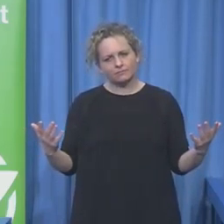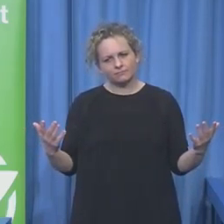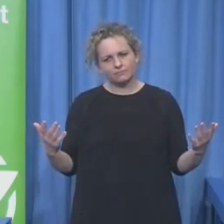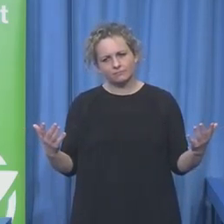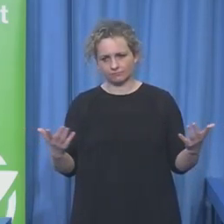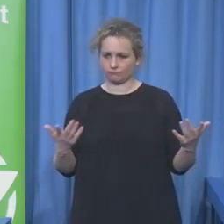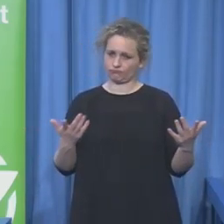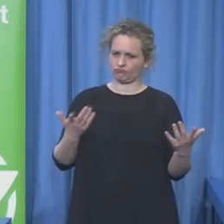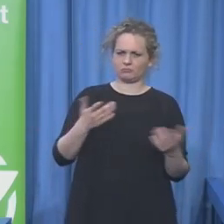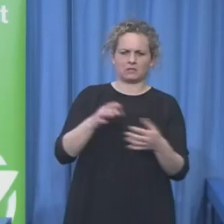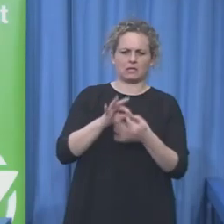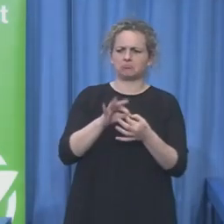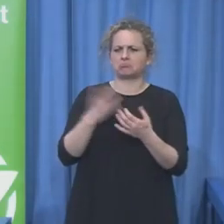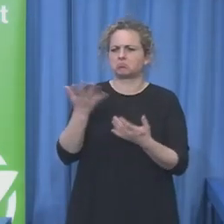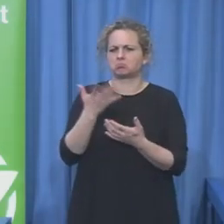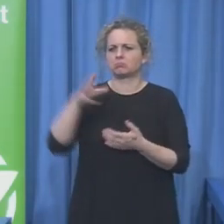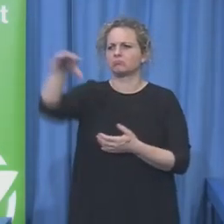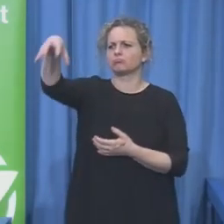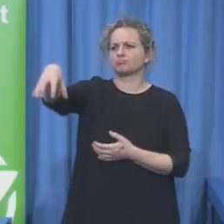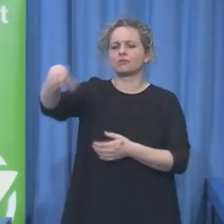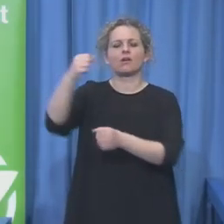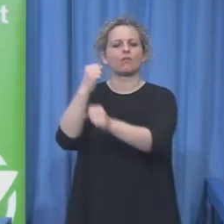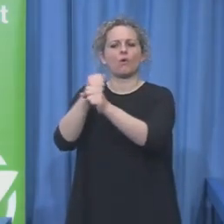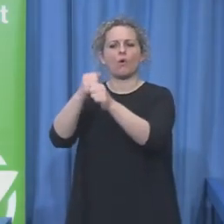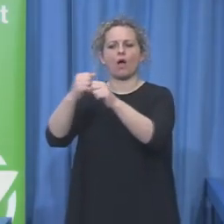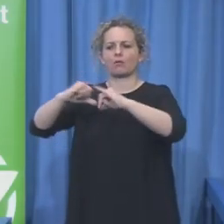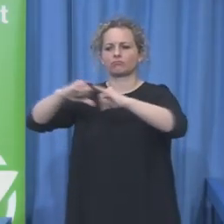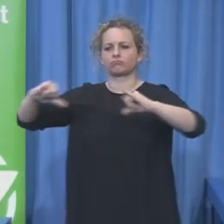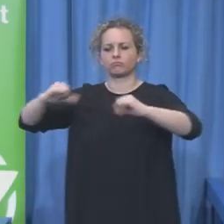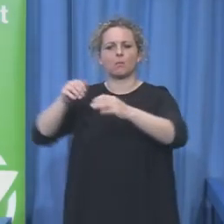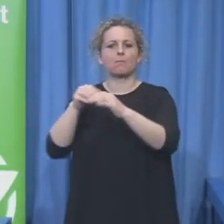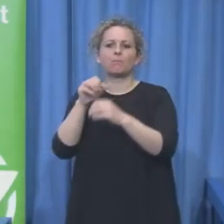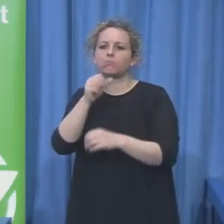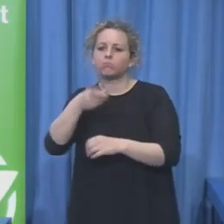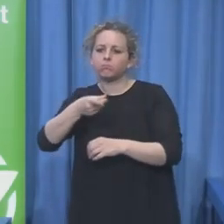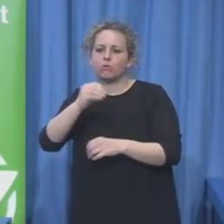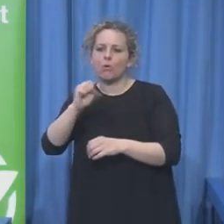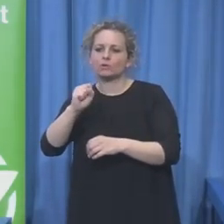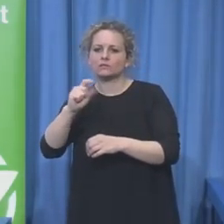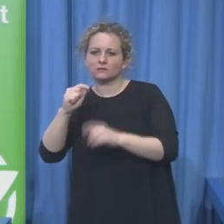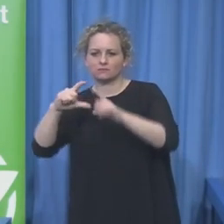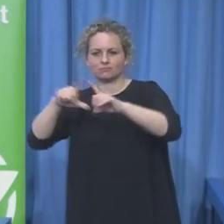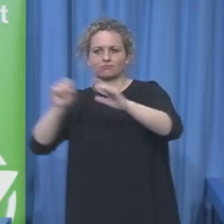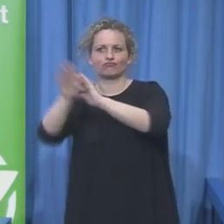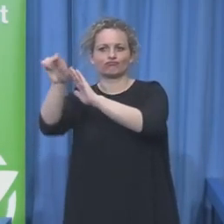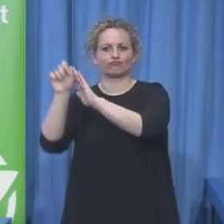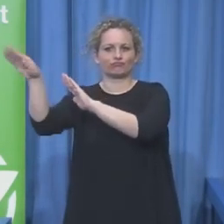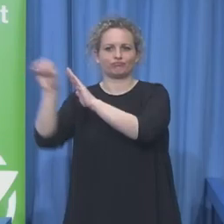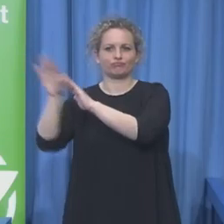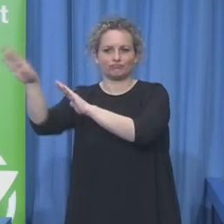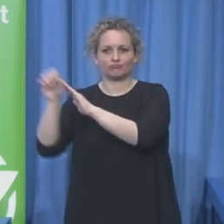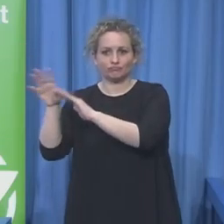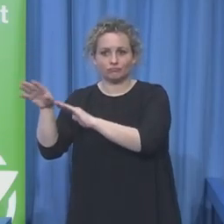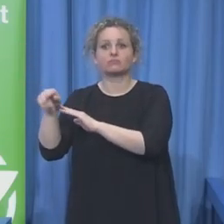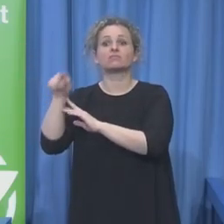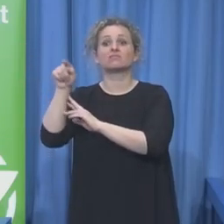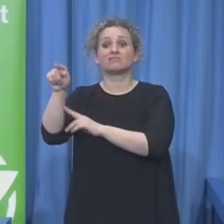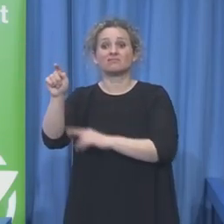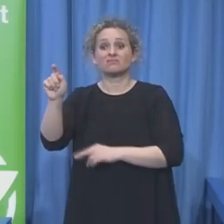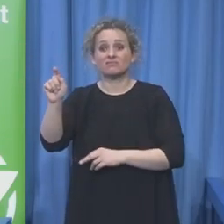the other members in the community use. And they started to change their perception and their mentality. And it was a